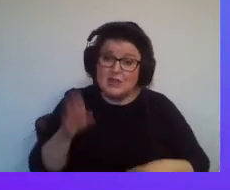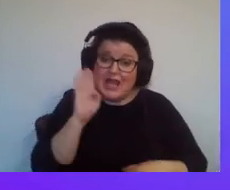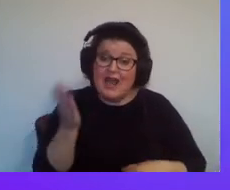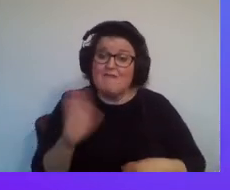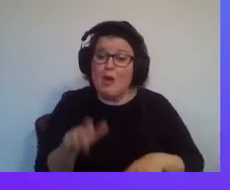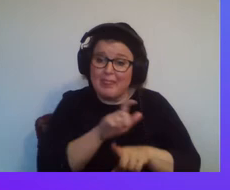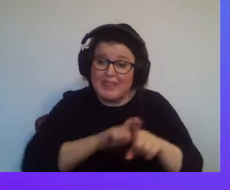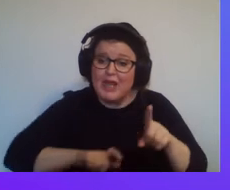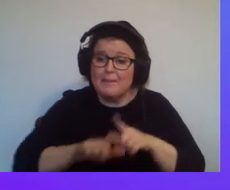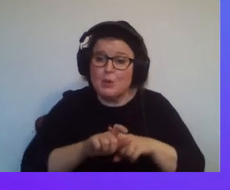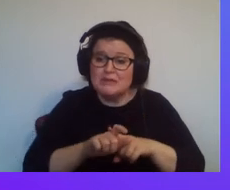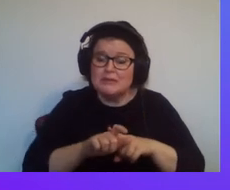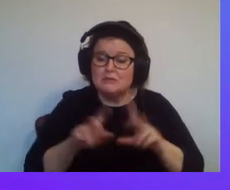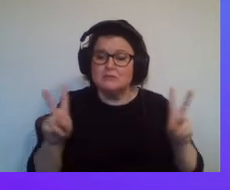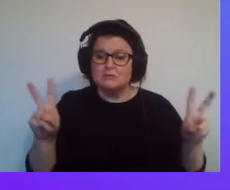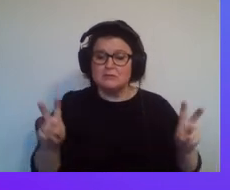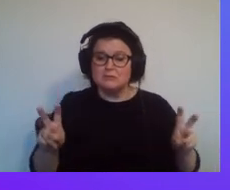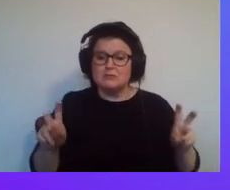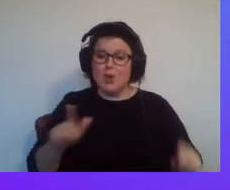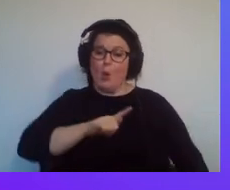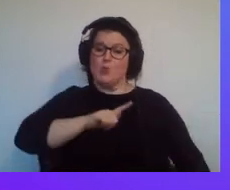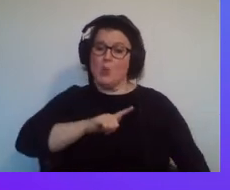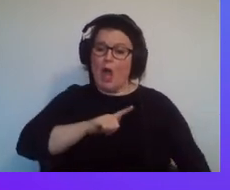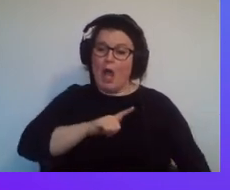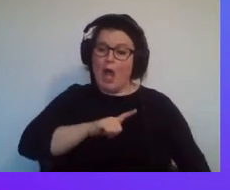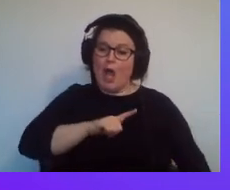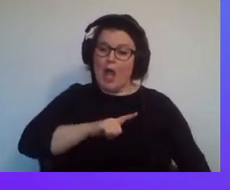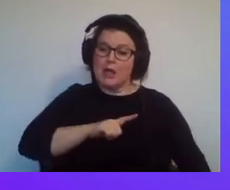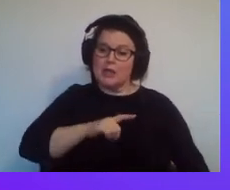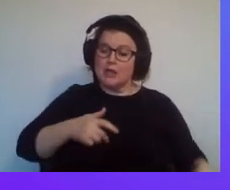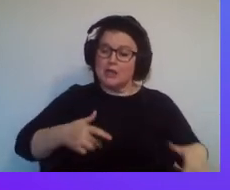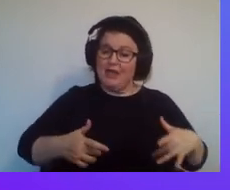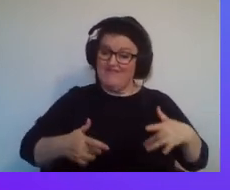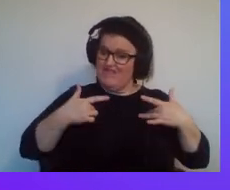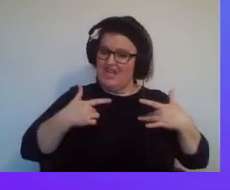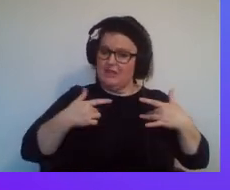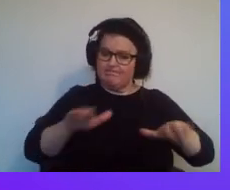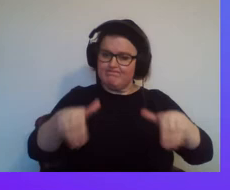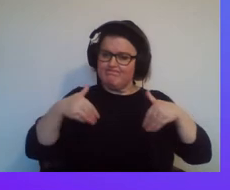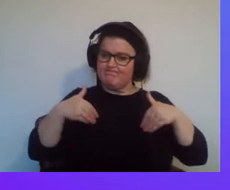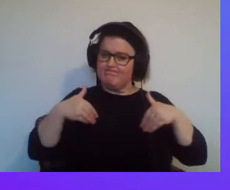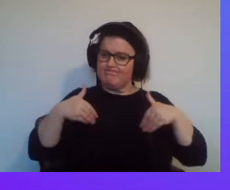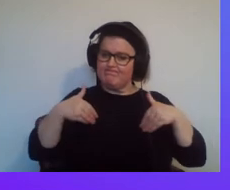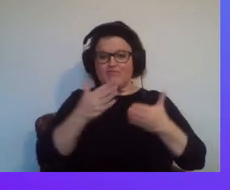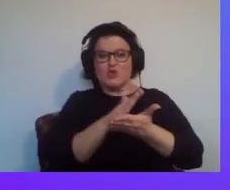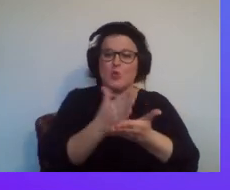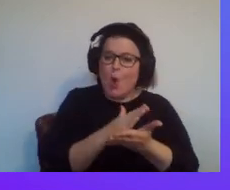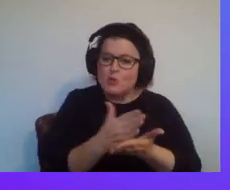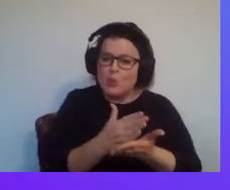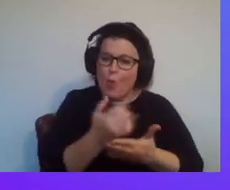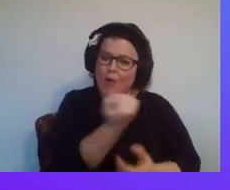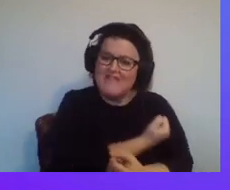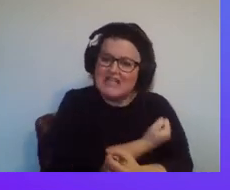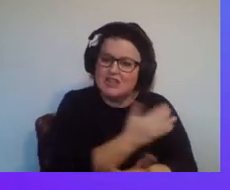the why are communities hesitant? And the one thing I will say is being able to have a forum